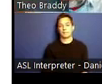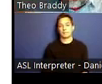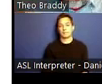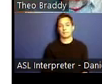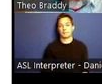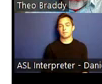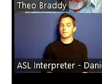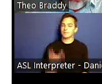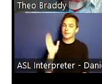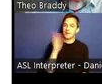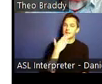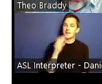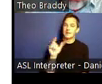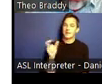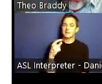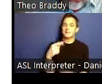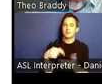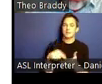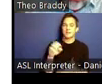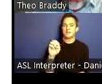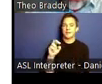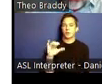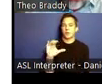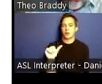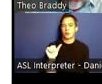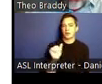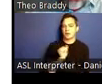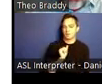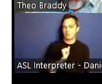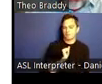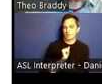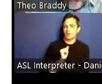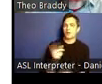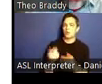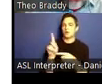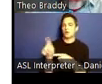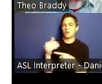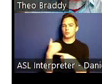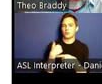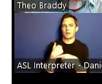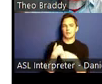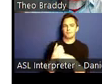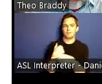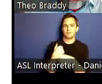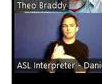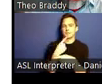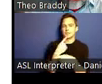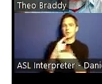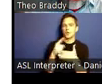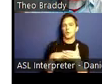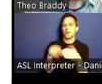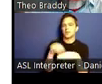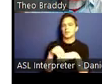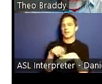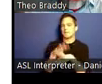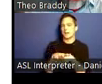Hi, thanks, Lex. This is actually Erica. So one of the questions we had was, what advice, this